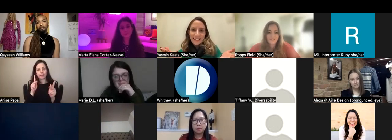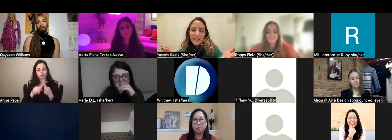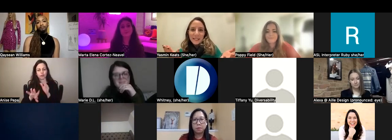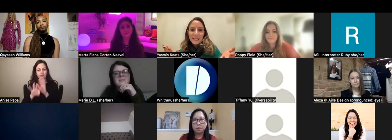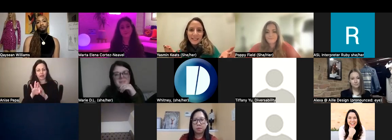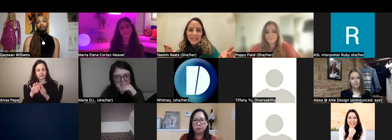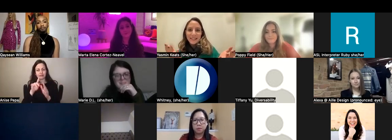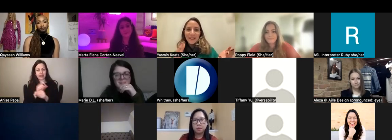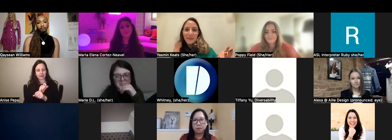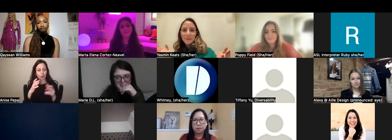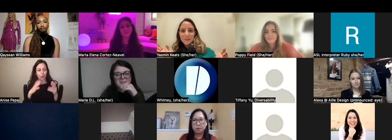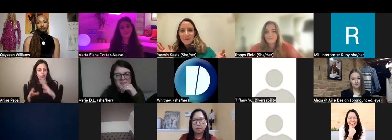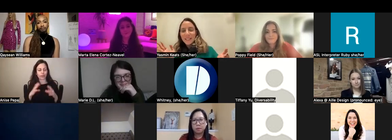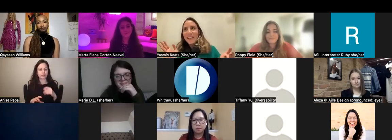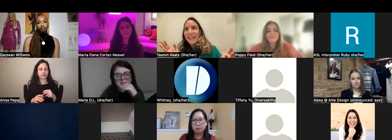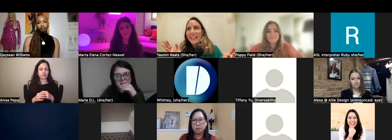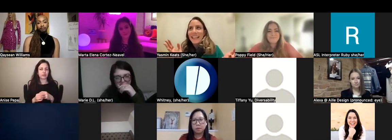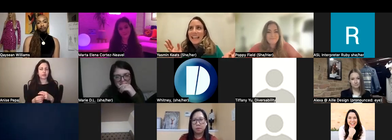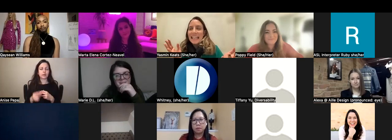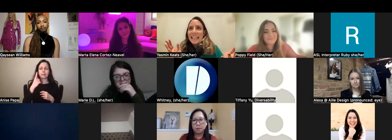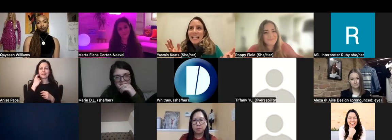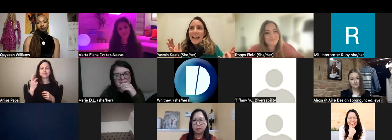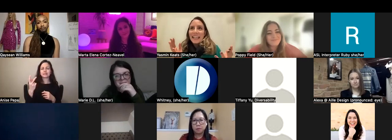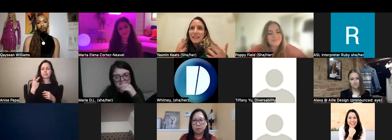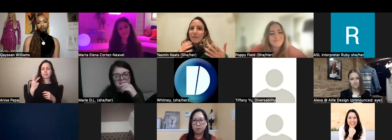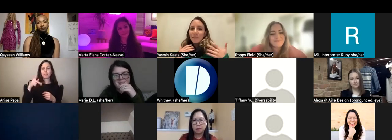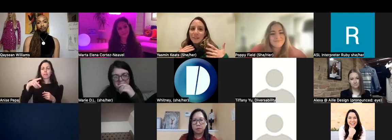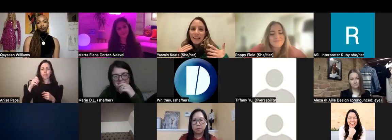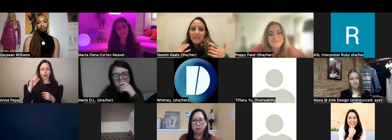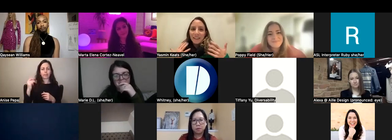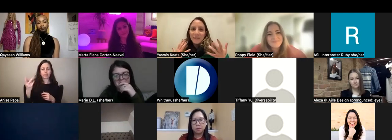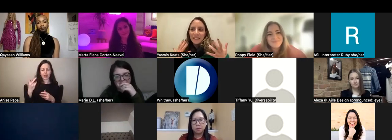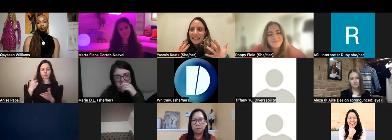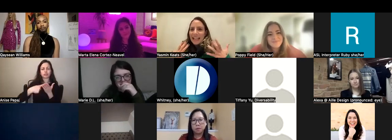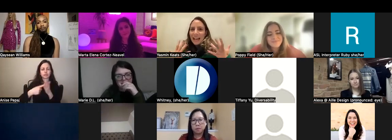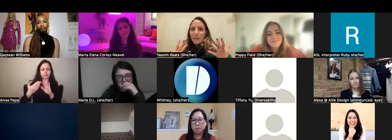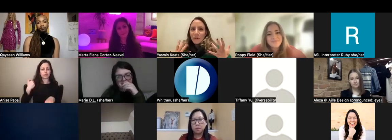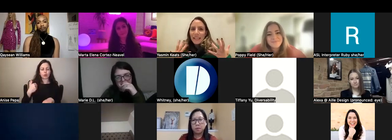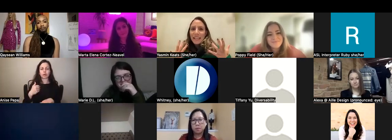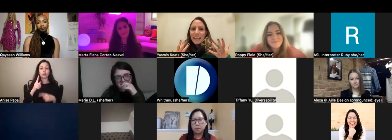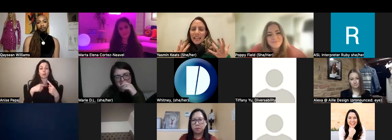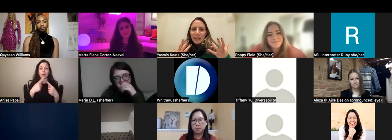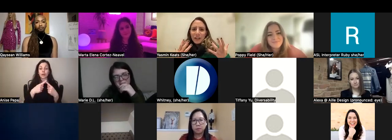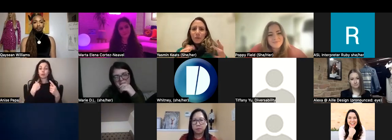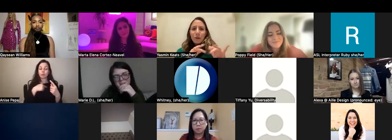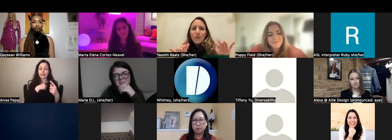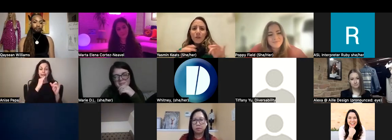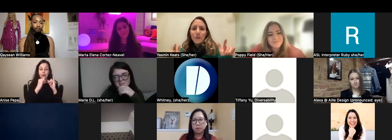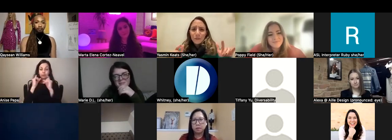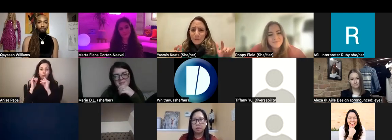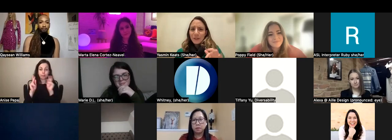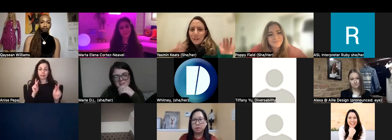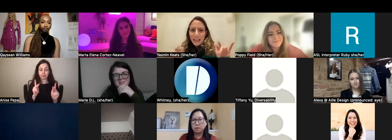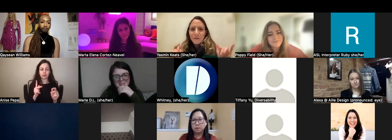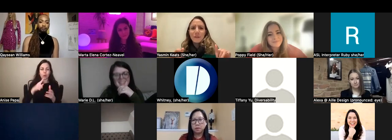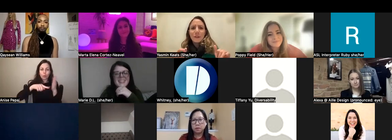clothing. Because me and Poppy were talking about this earlier, like, and a lot of people that I've interviewed, it's like, how do we, you know, what do you Google